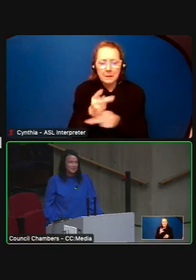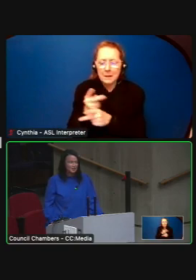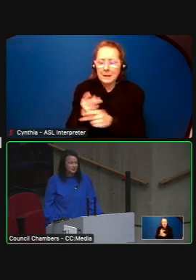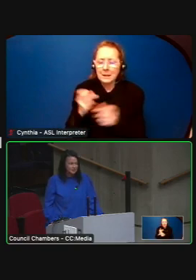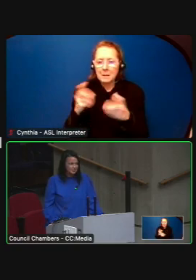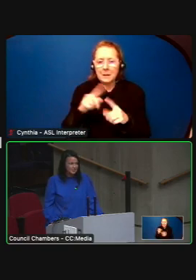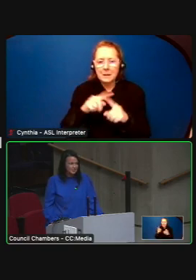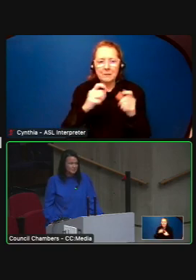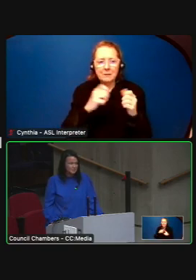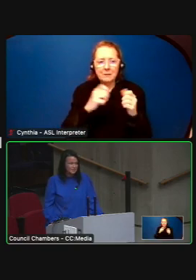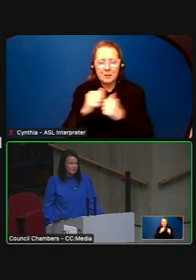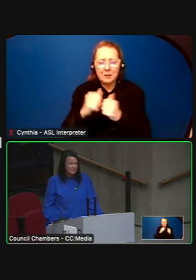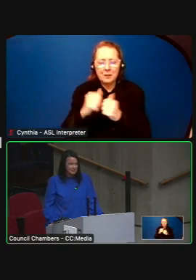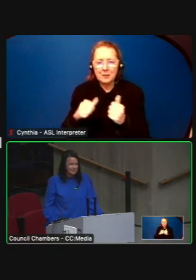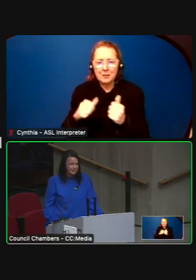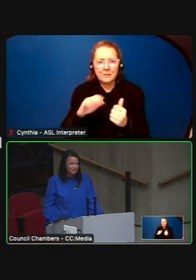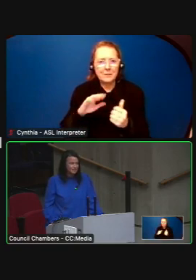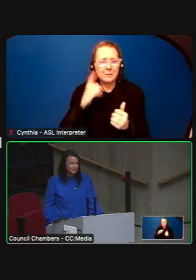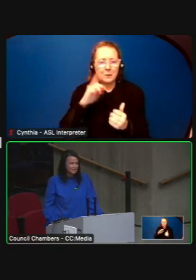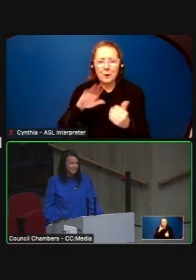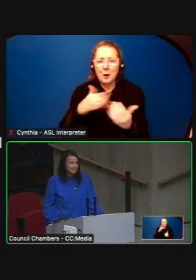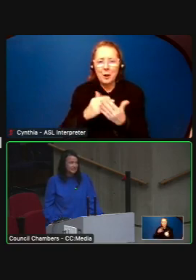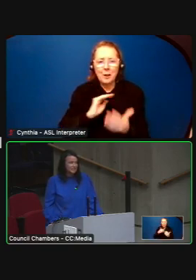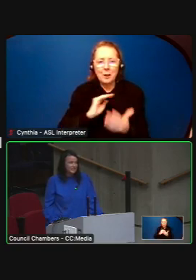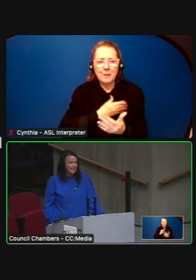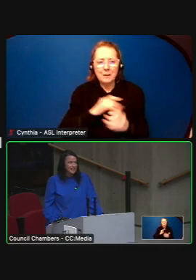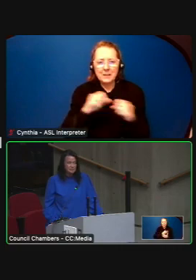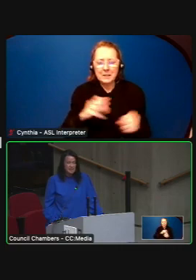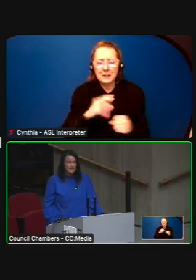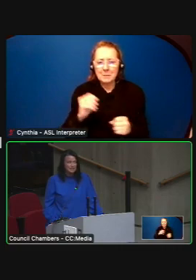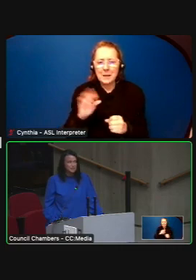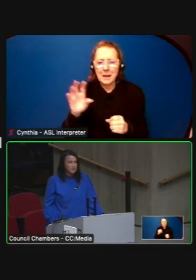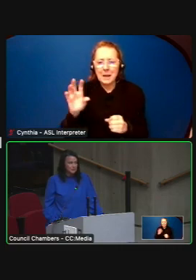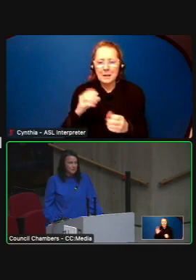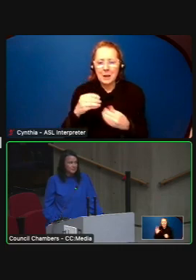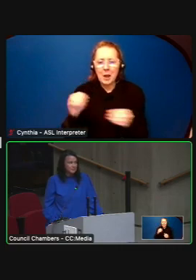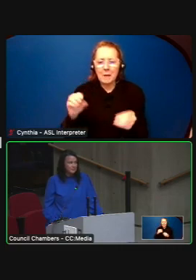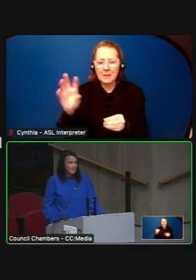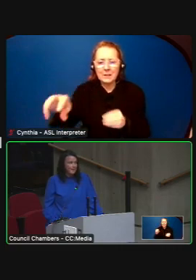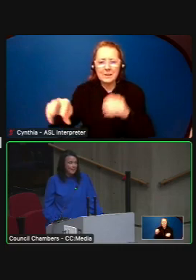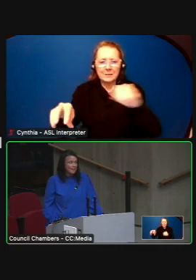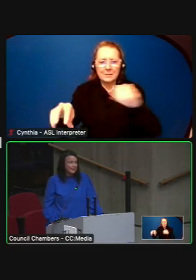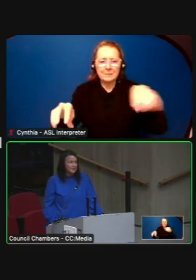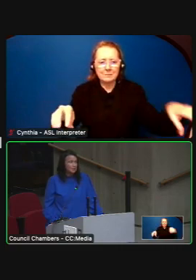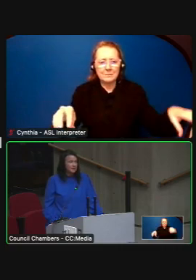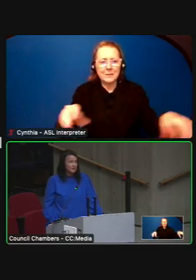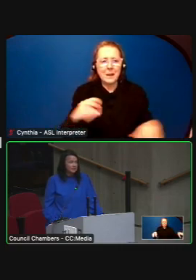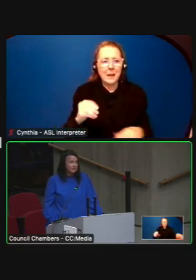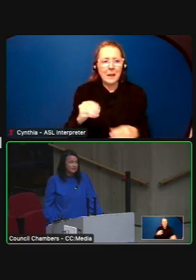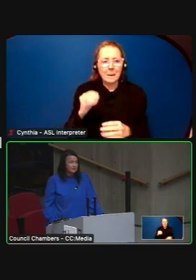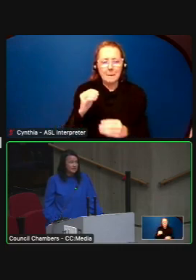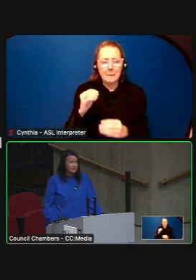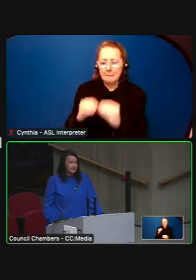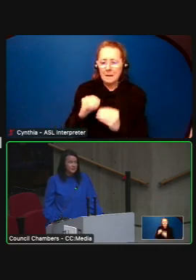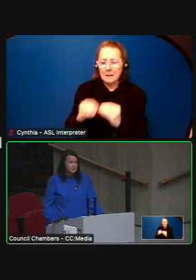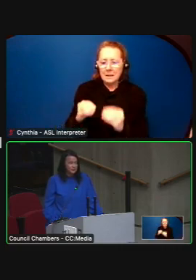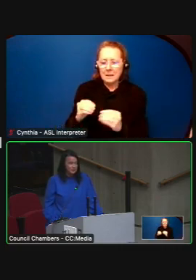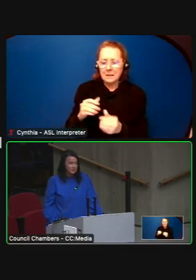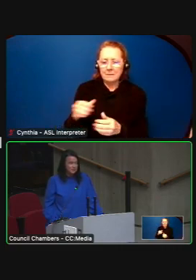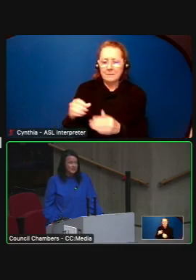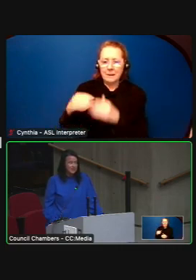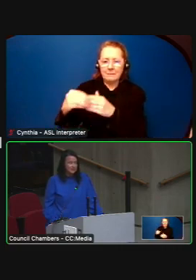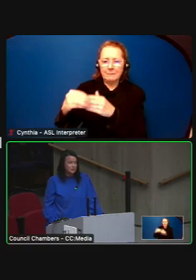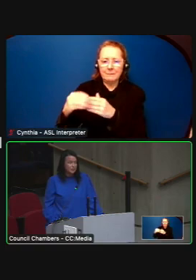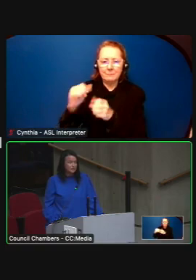in all of our systems and satellite offices, and a maintenance foreman. We are currently under